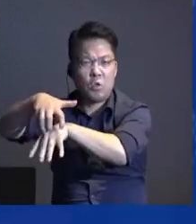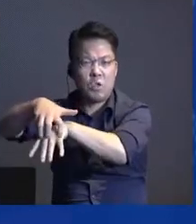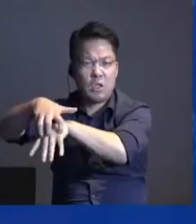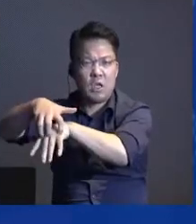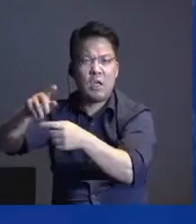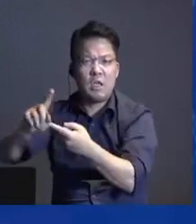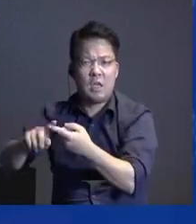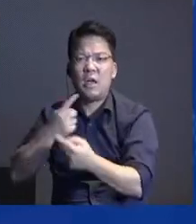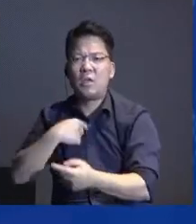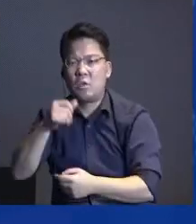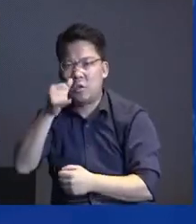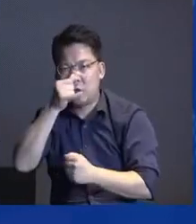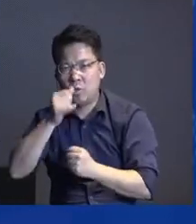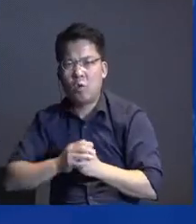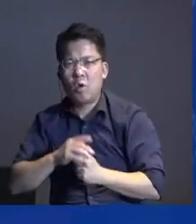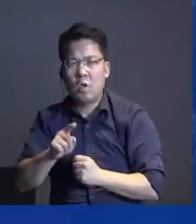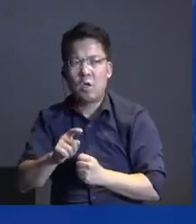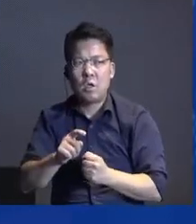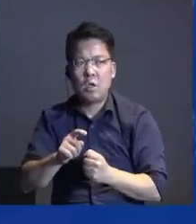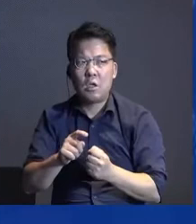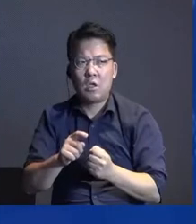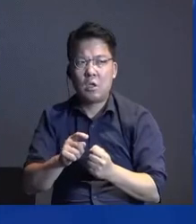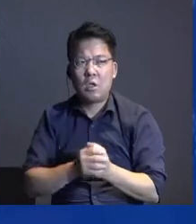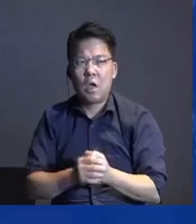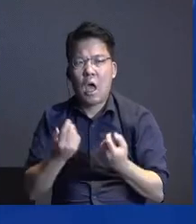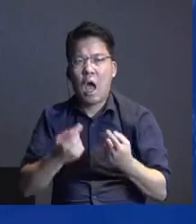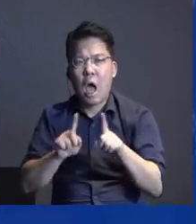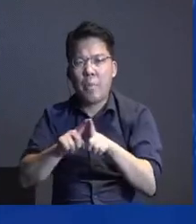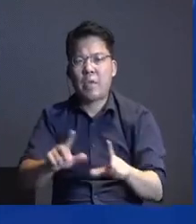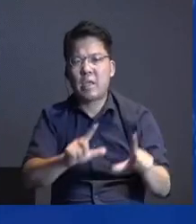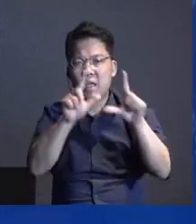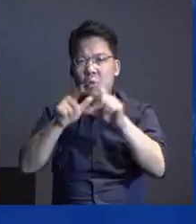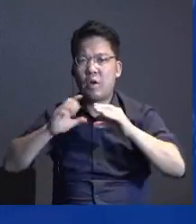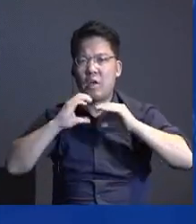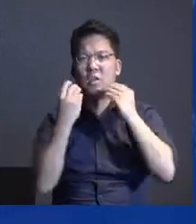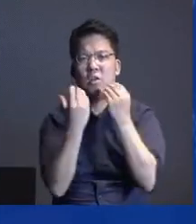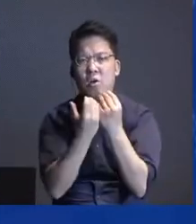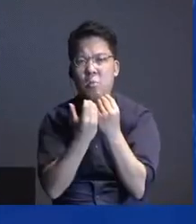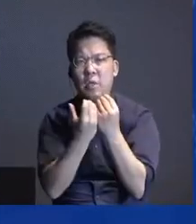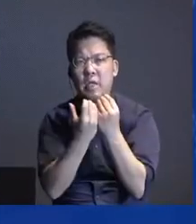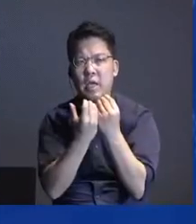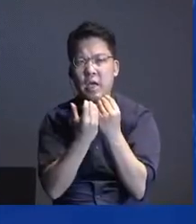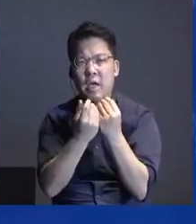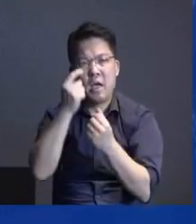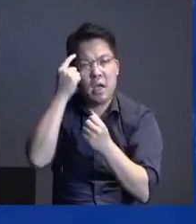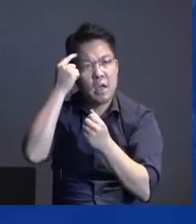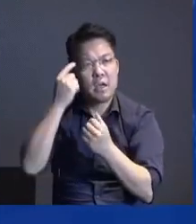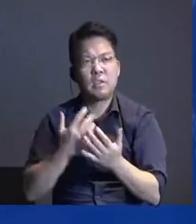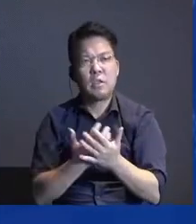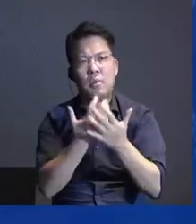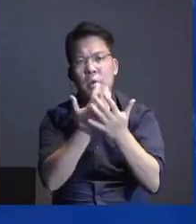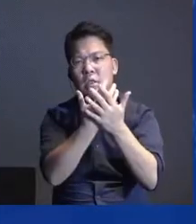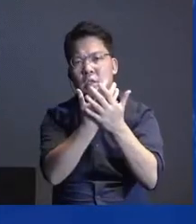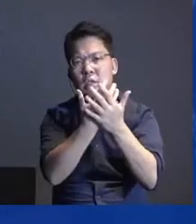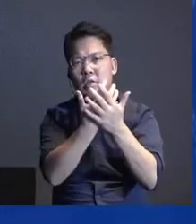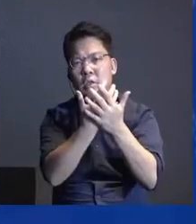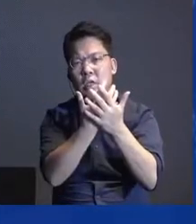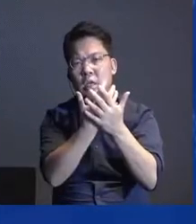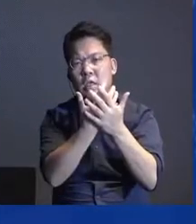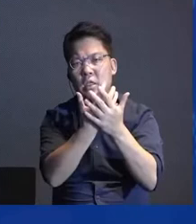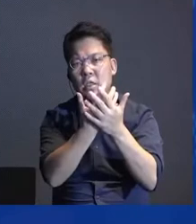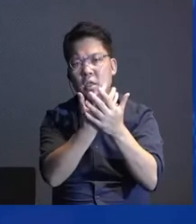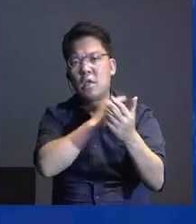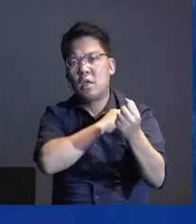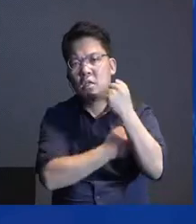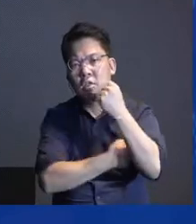innovation program. From her experience working with these issues in the community, she has expertise,